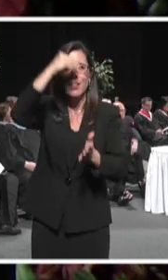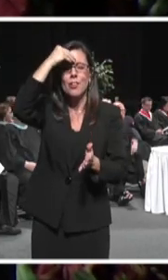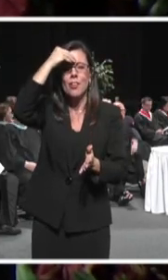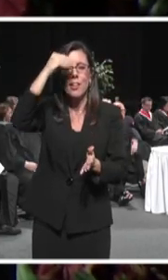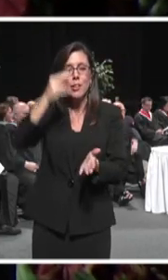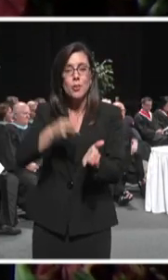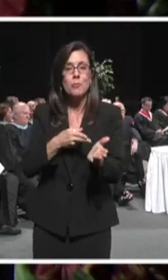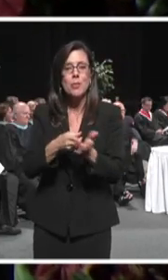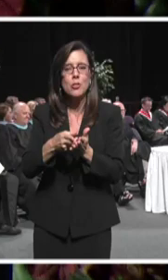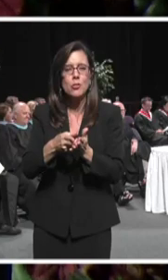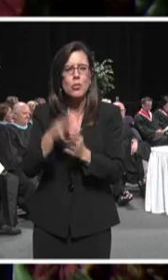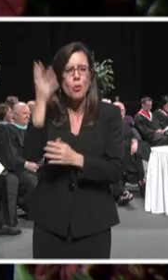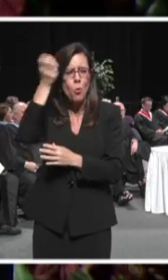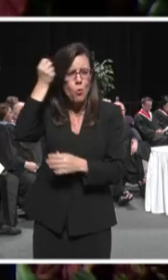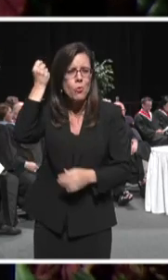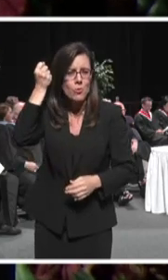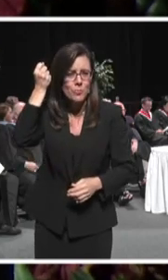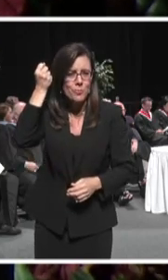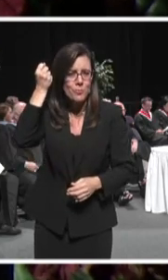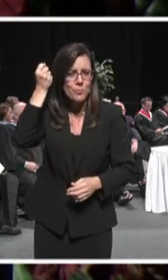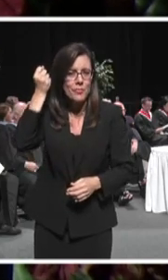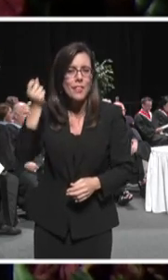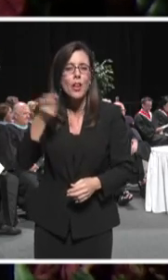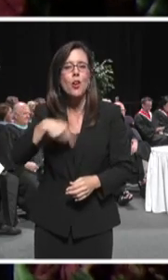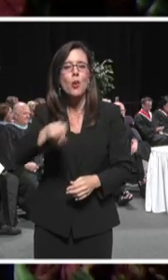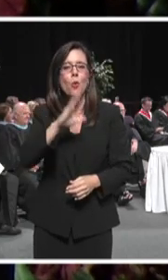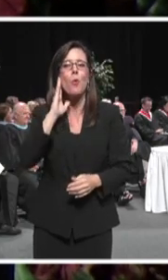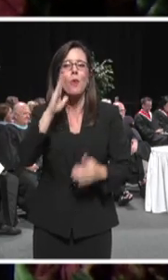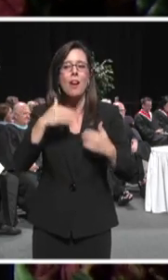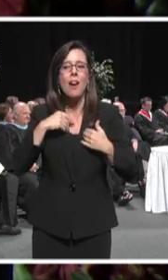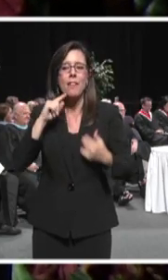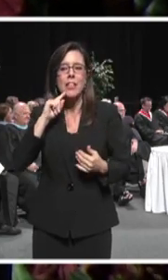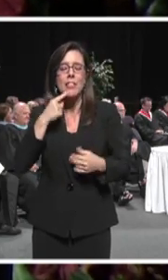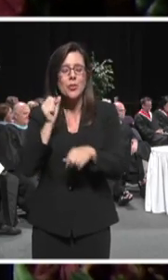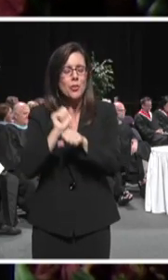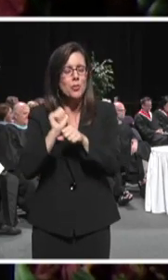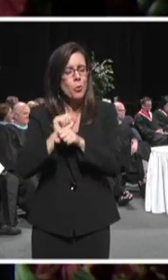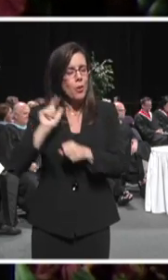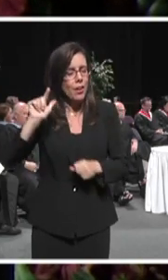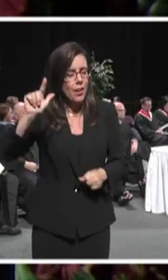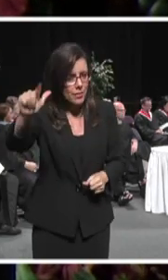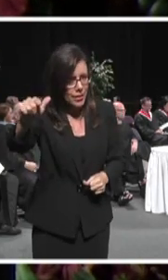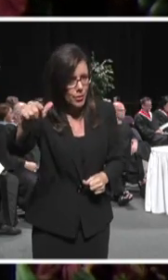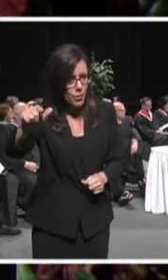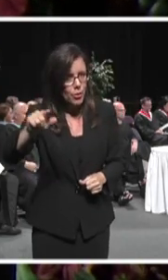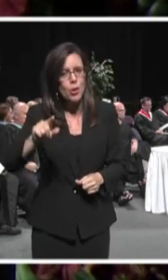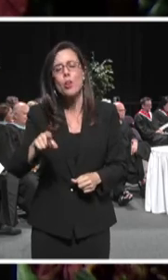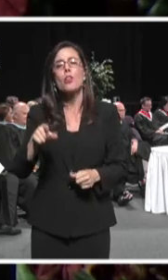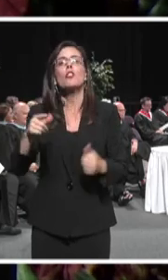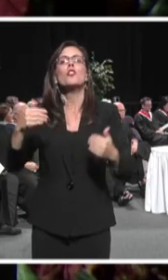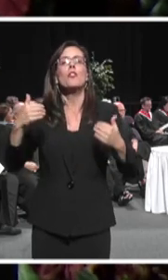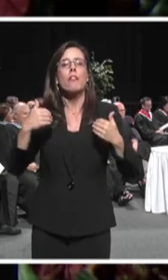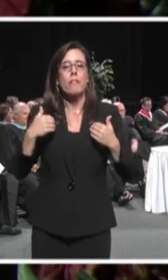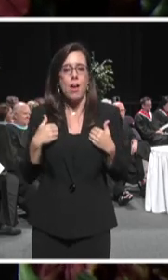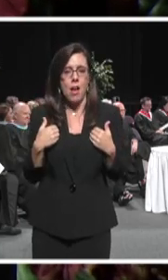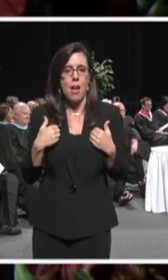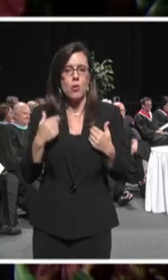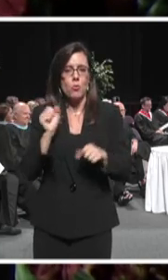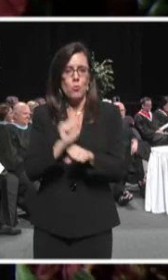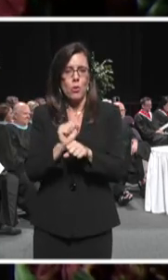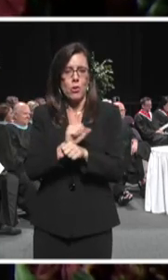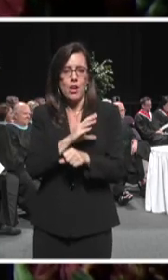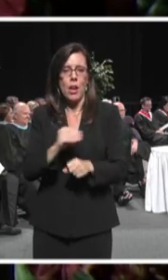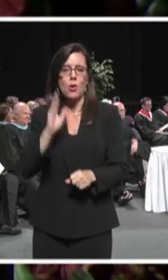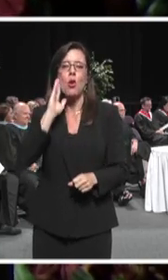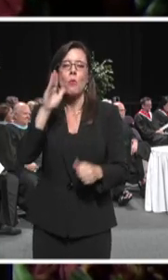Be sure and keep that. You will have serious work ahead of you. You have had, and you will